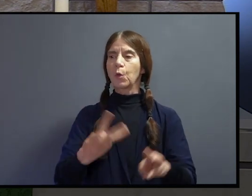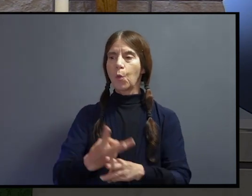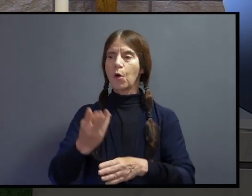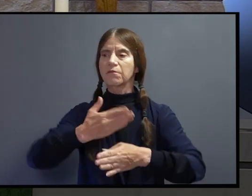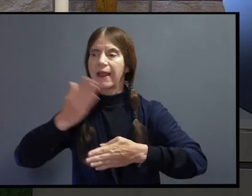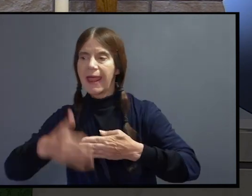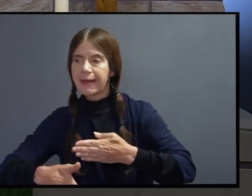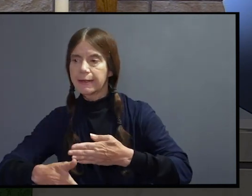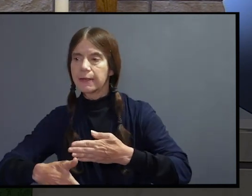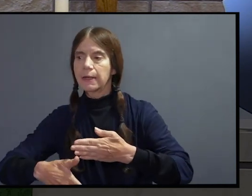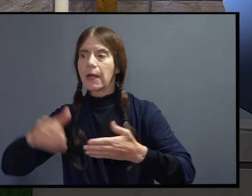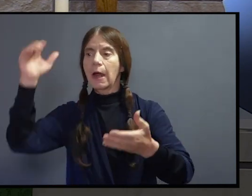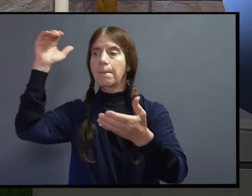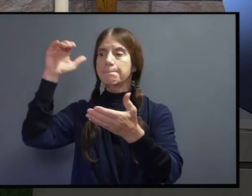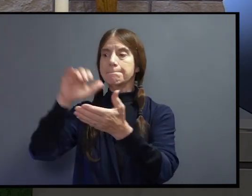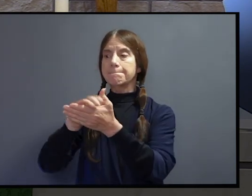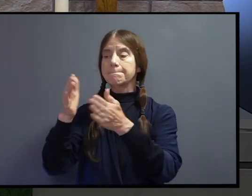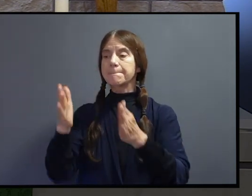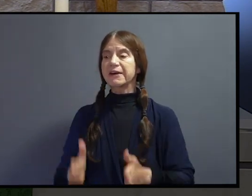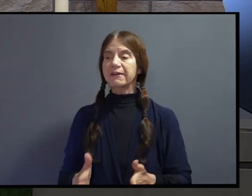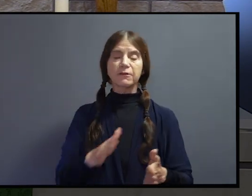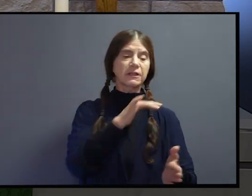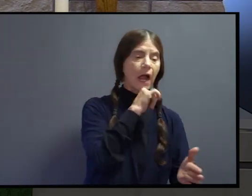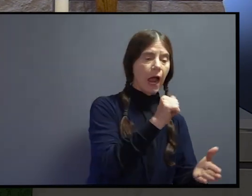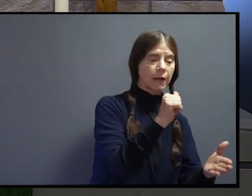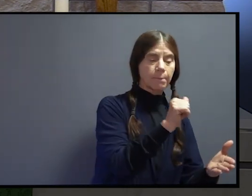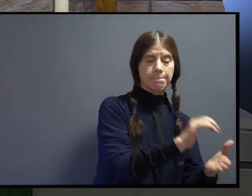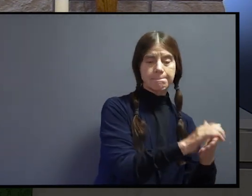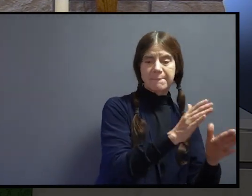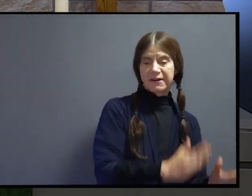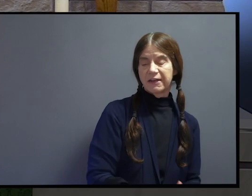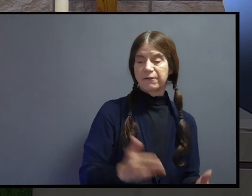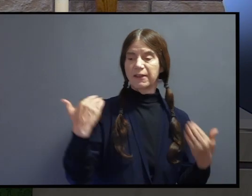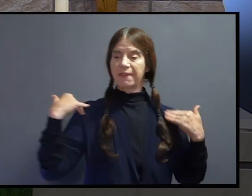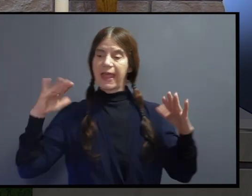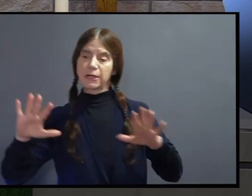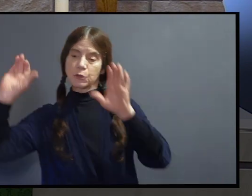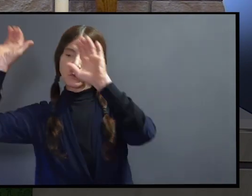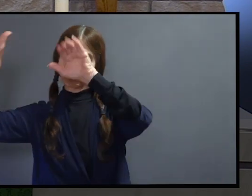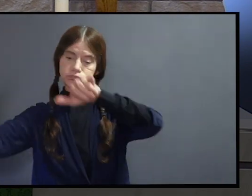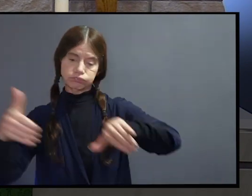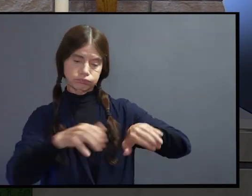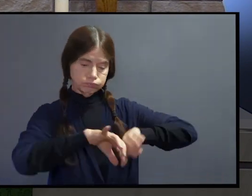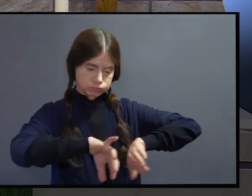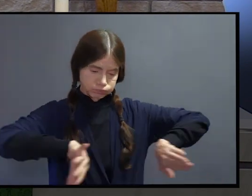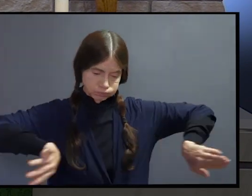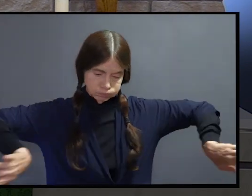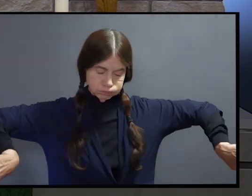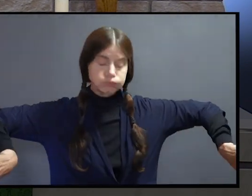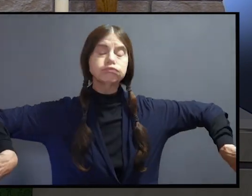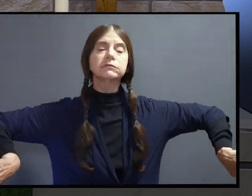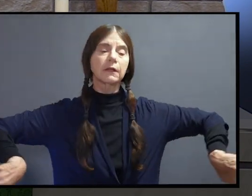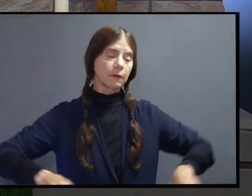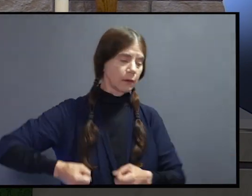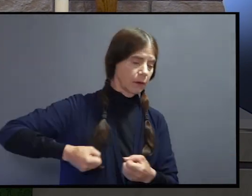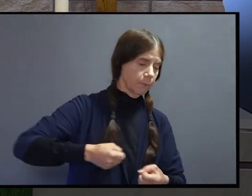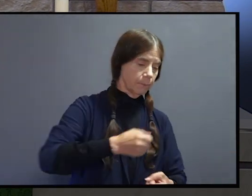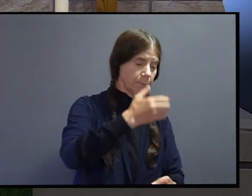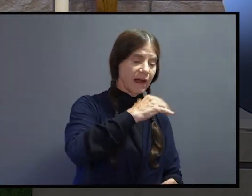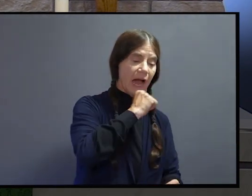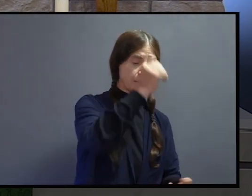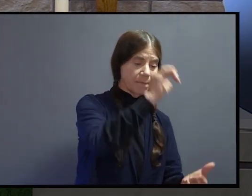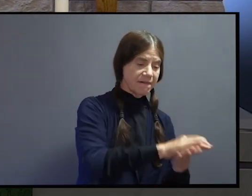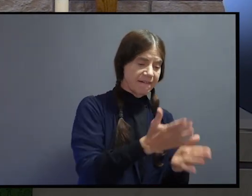it will be at the end of the age. The angels will come out and separate the evil from the righteous and throw them into